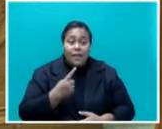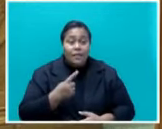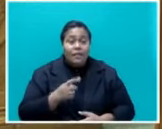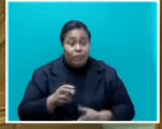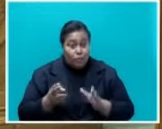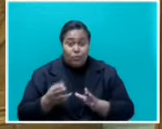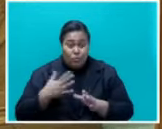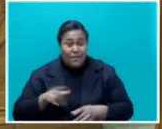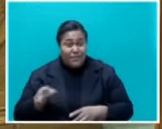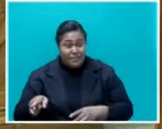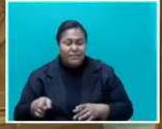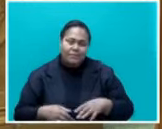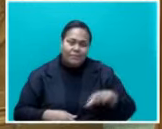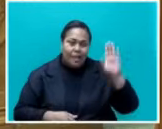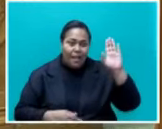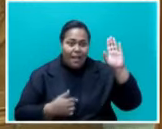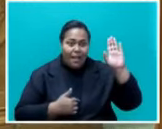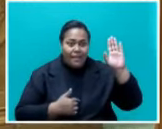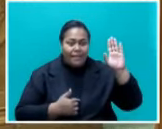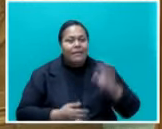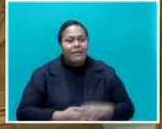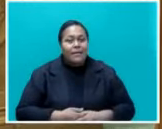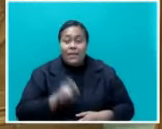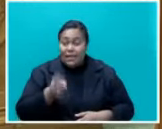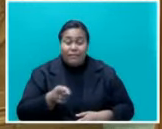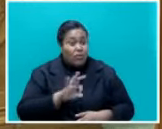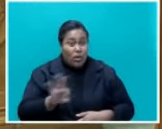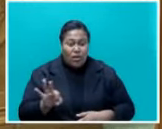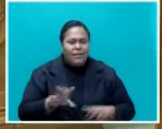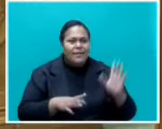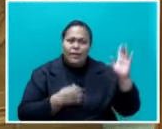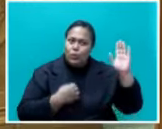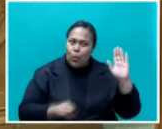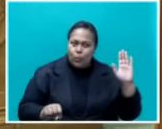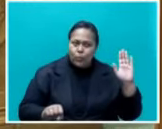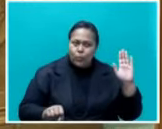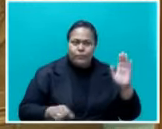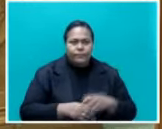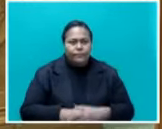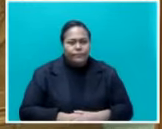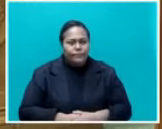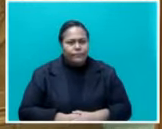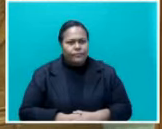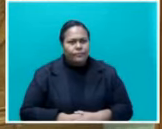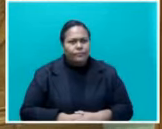Aye. Those who oppose say nay. Nay. Nay.